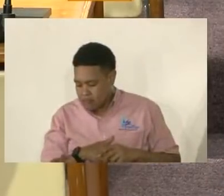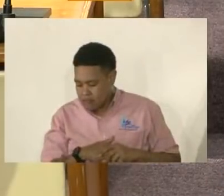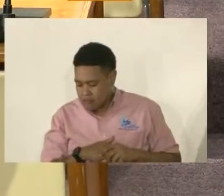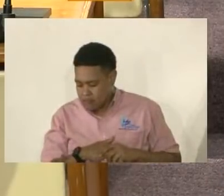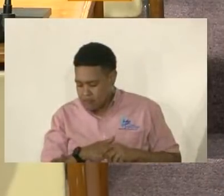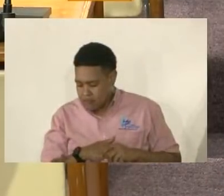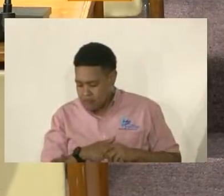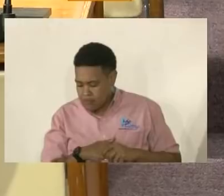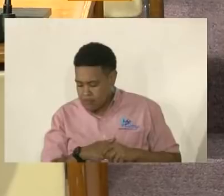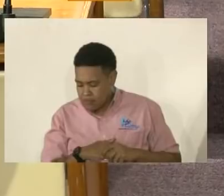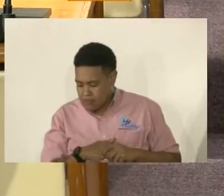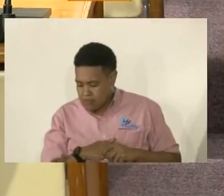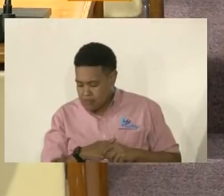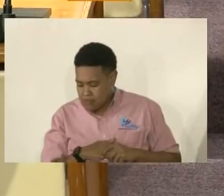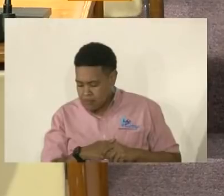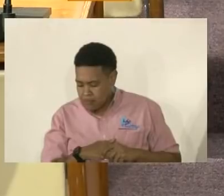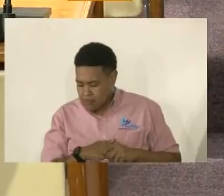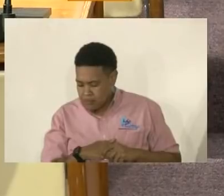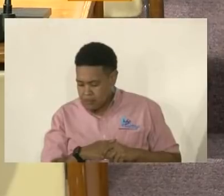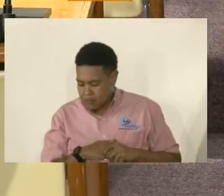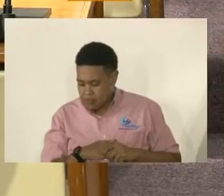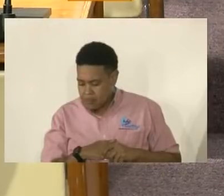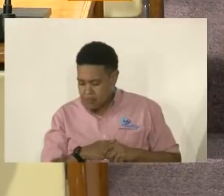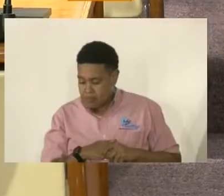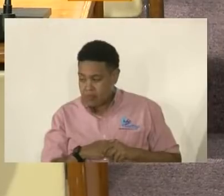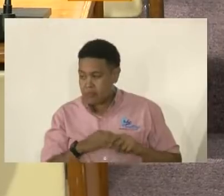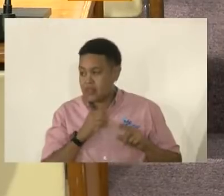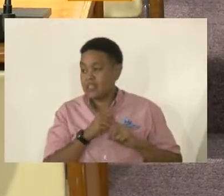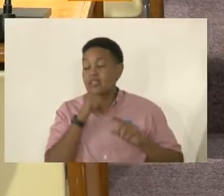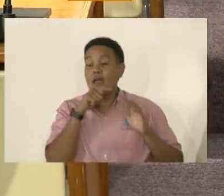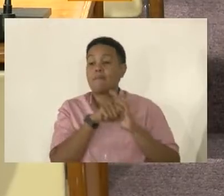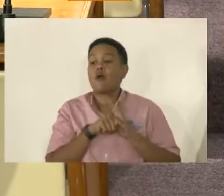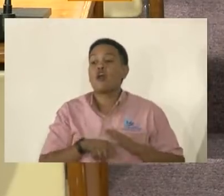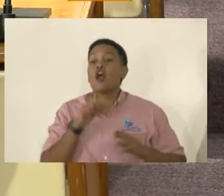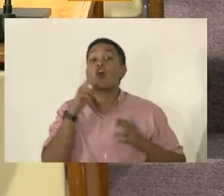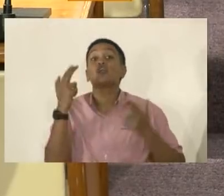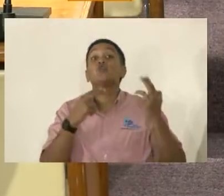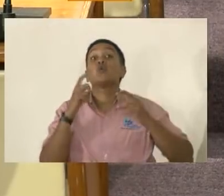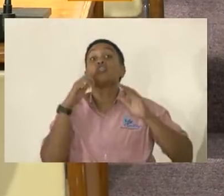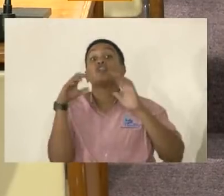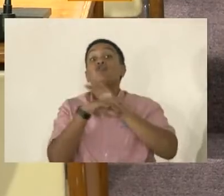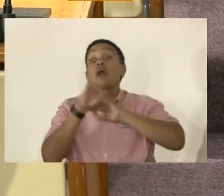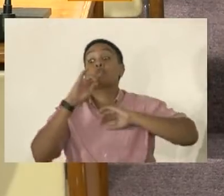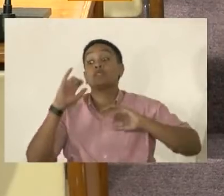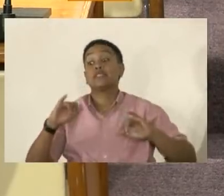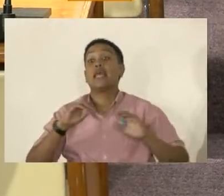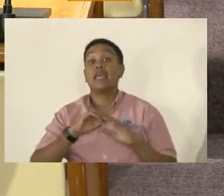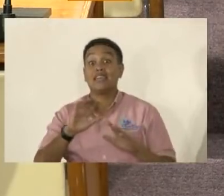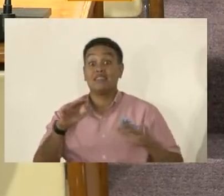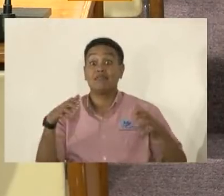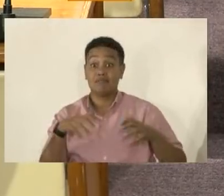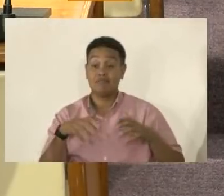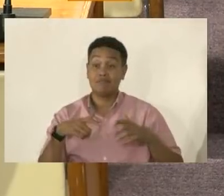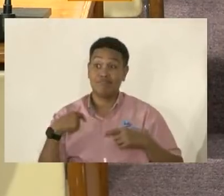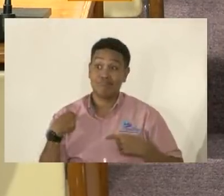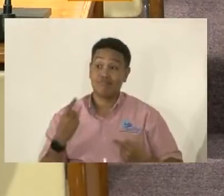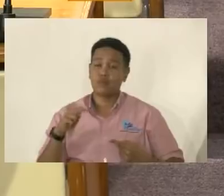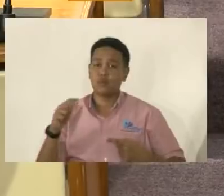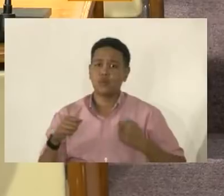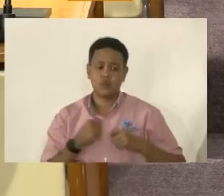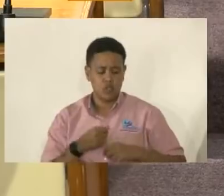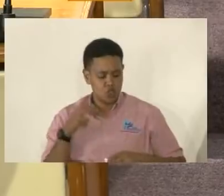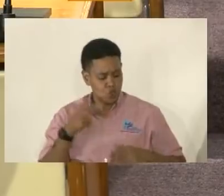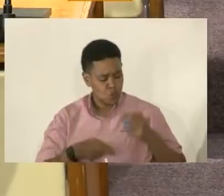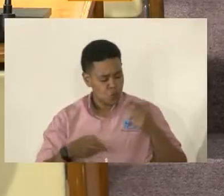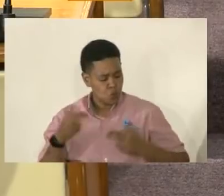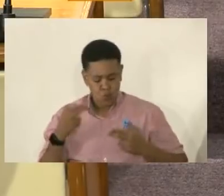It is your murder and shooting crimes that have largely stayed within a band for the last 22 years